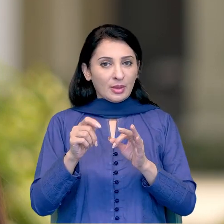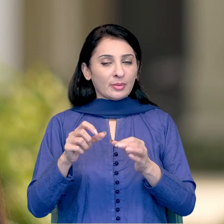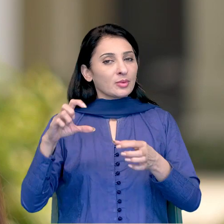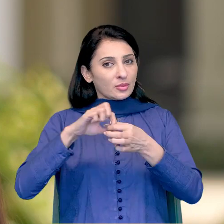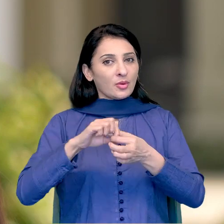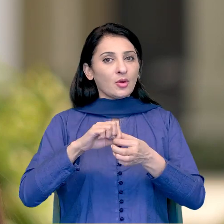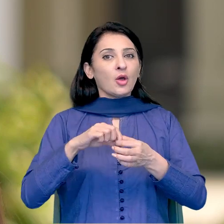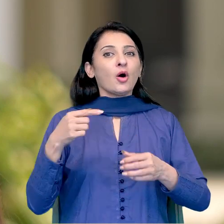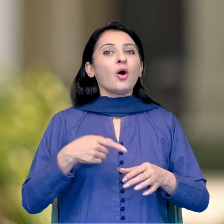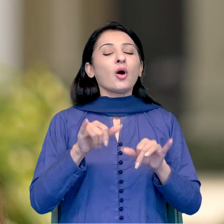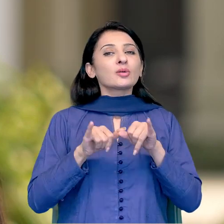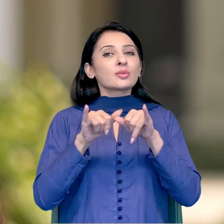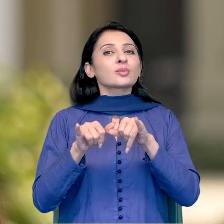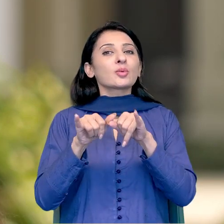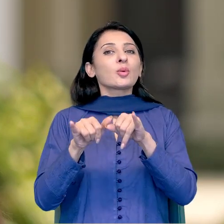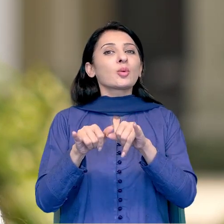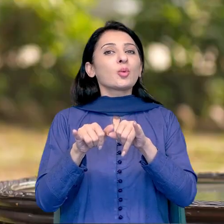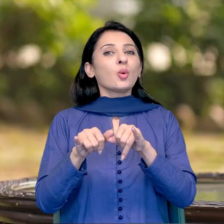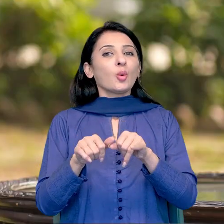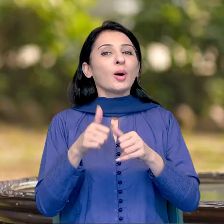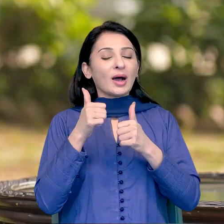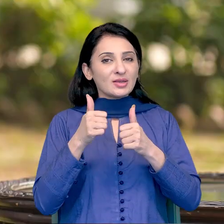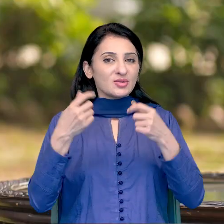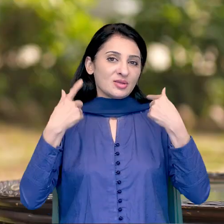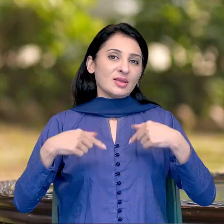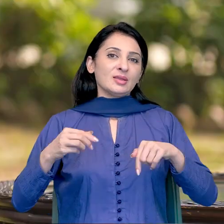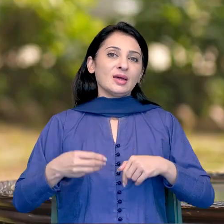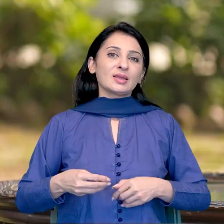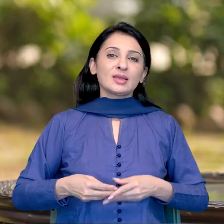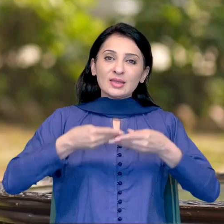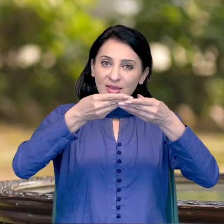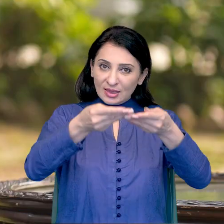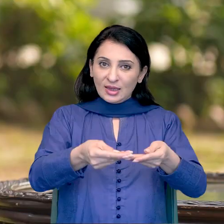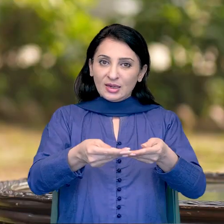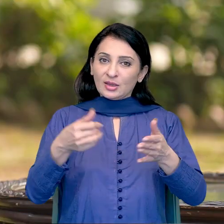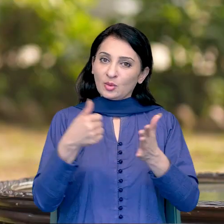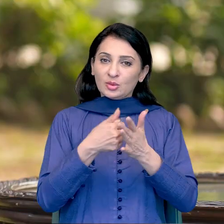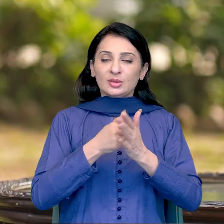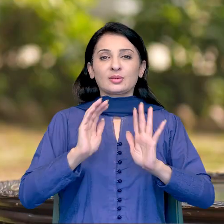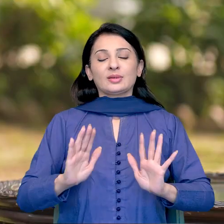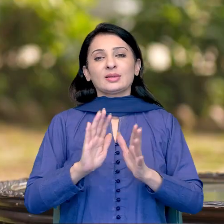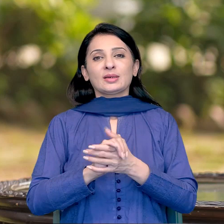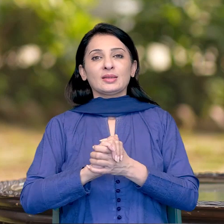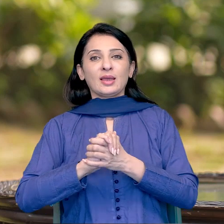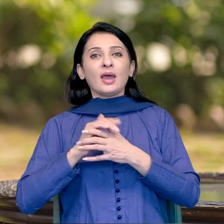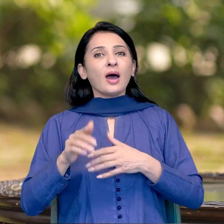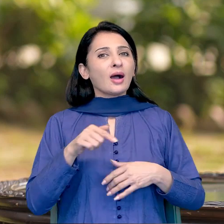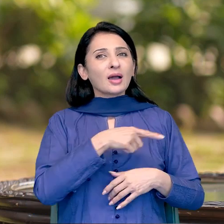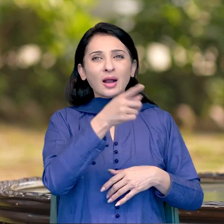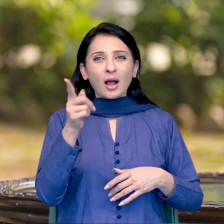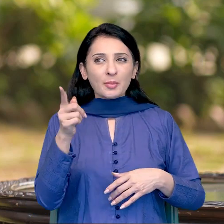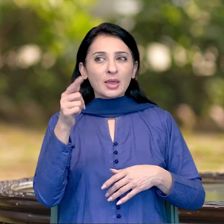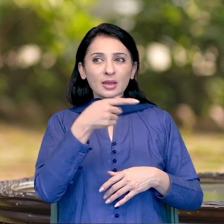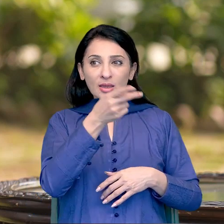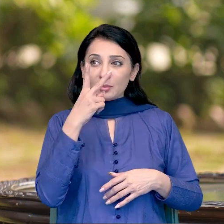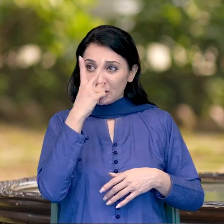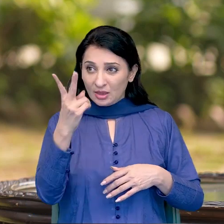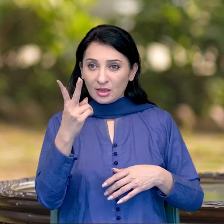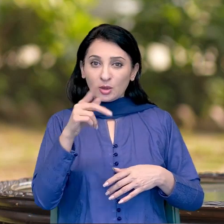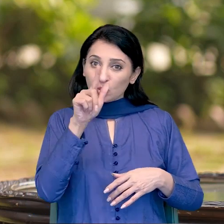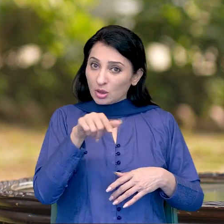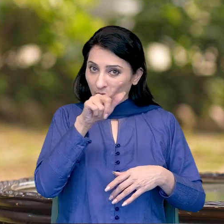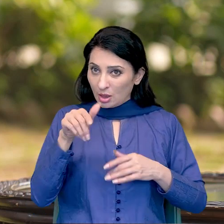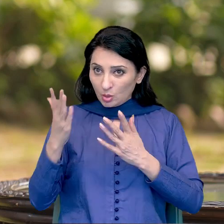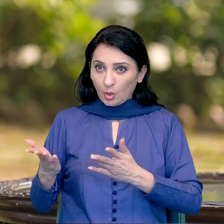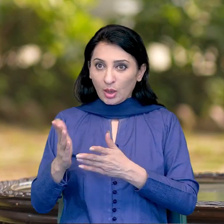in and help me bring this dream to life. An advice that I'd like to give the youngsters is to be the one to take the first step if you see